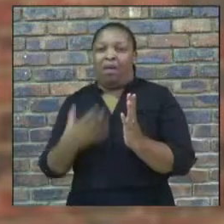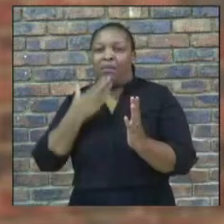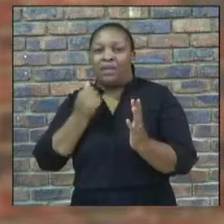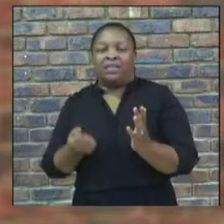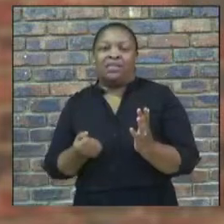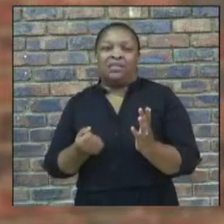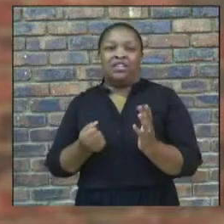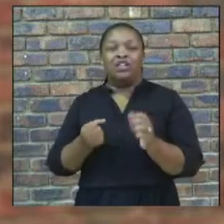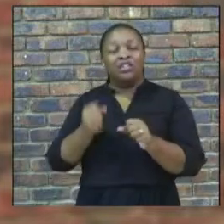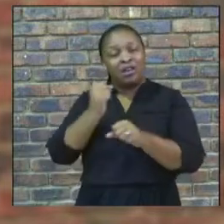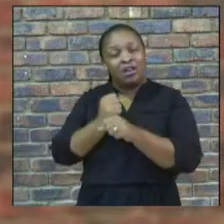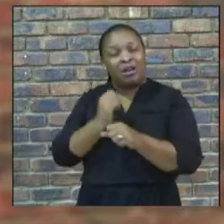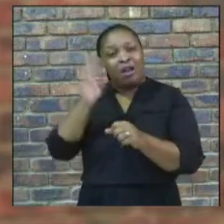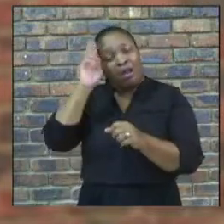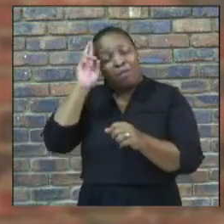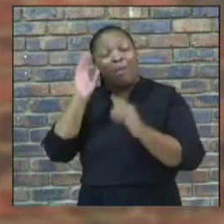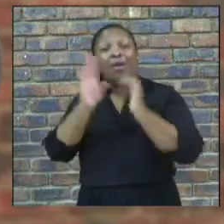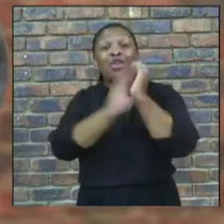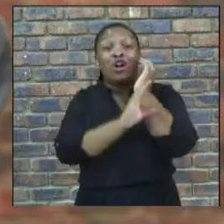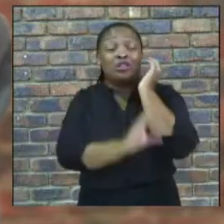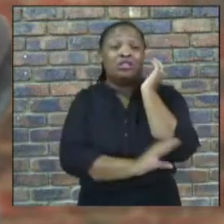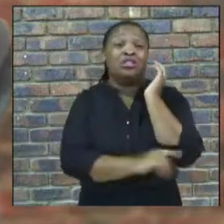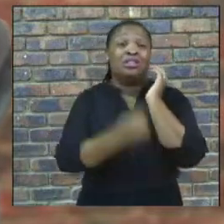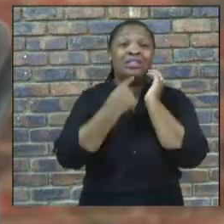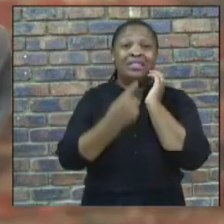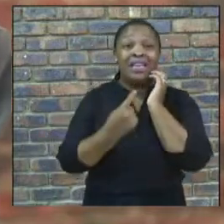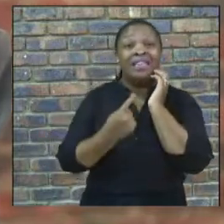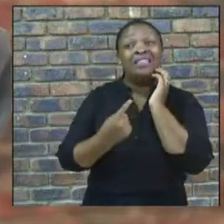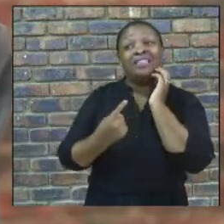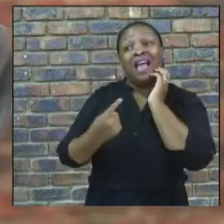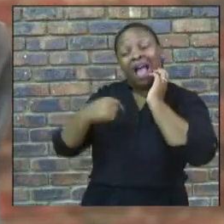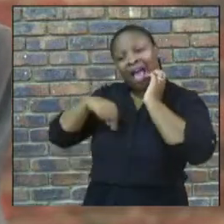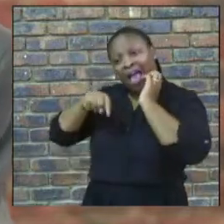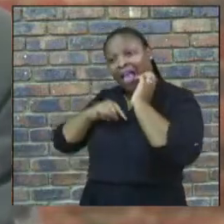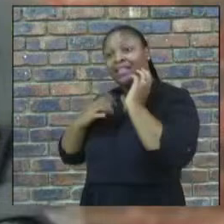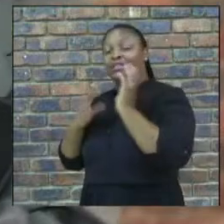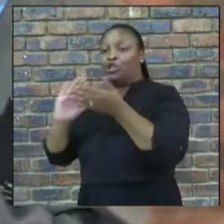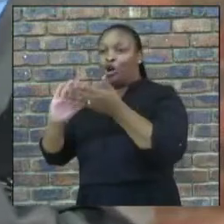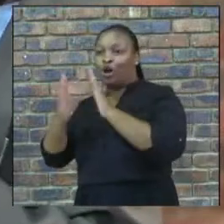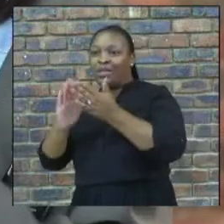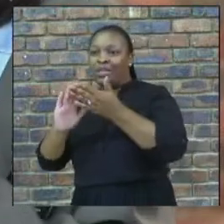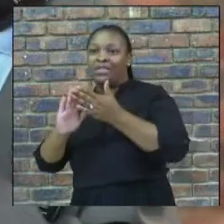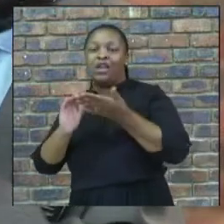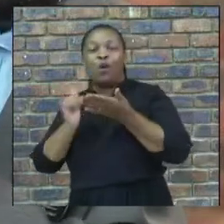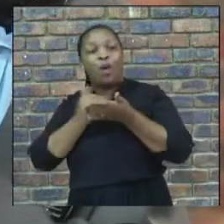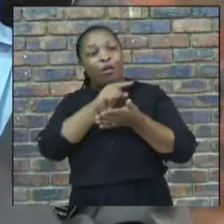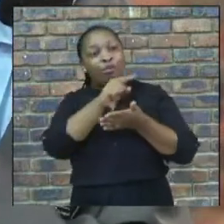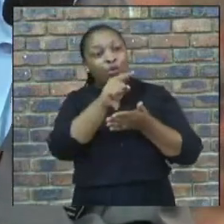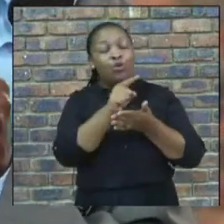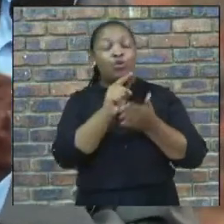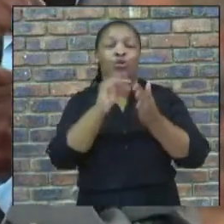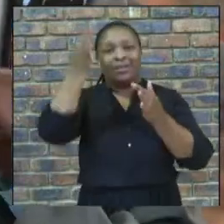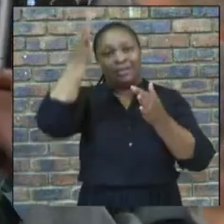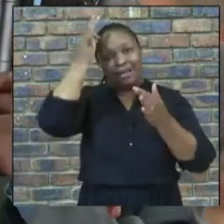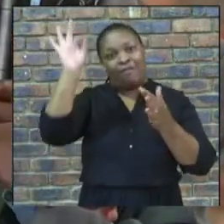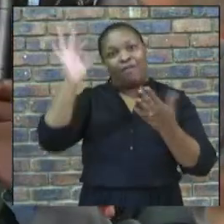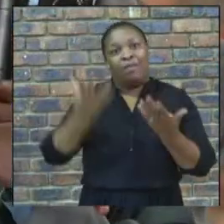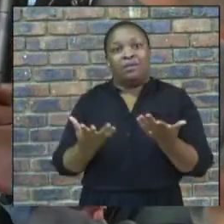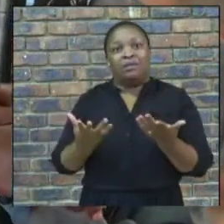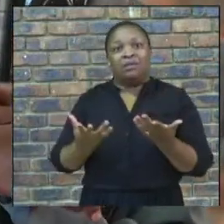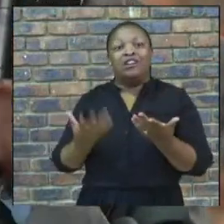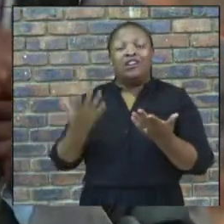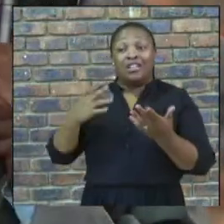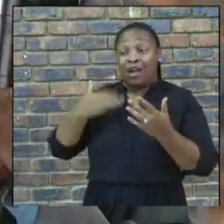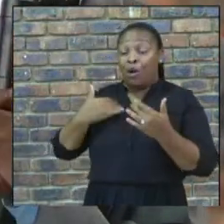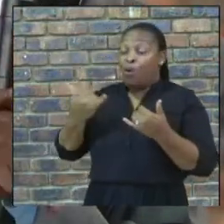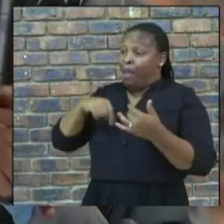to the constitution of the country? Because you are undermining us. Any other department, even the Economic Affairs Department,